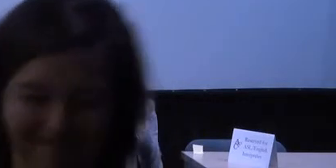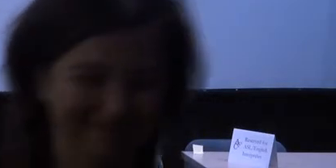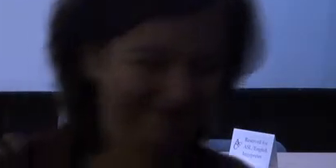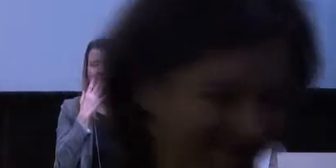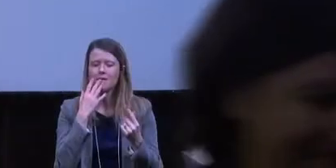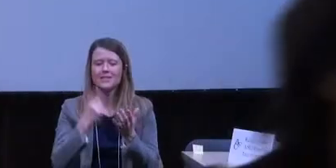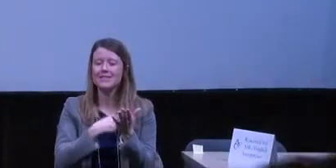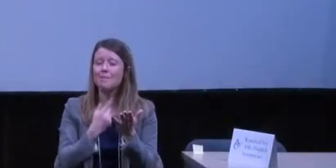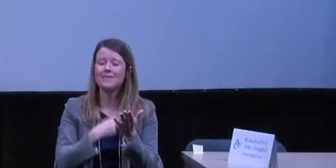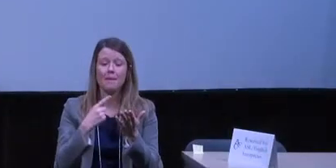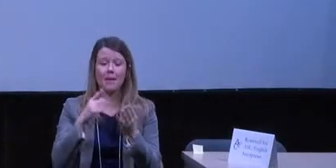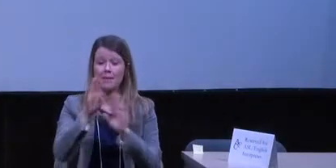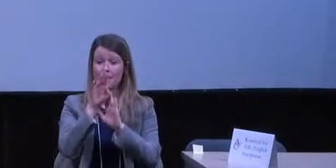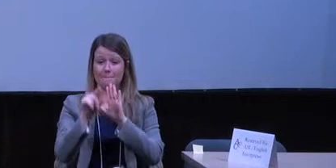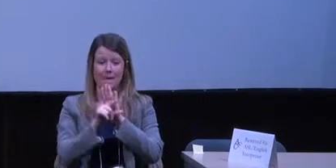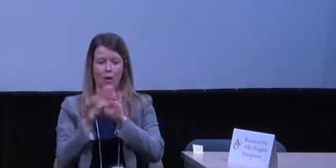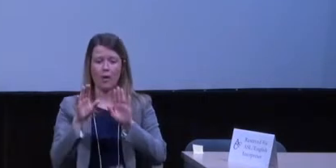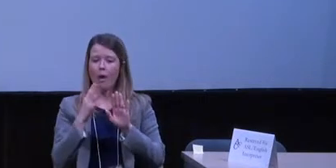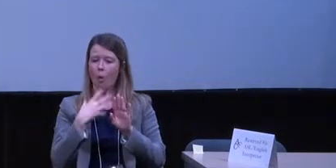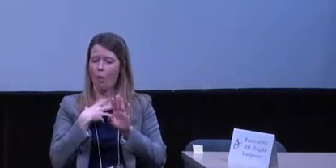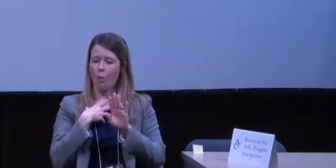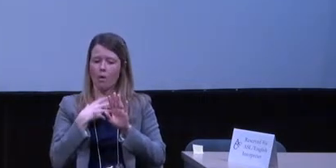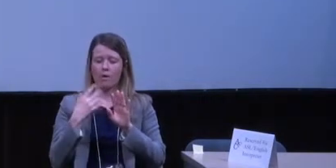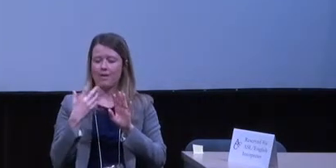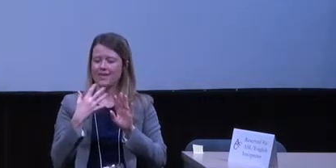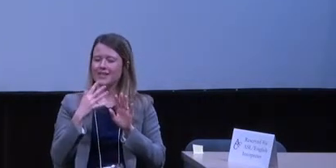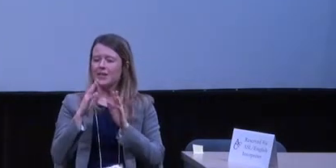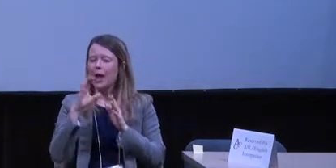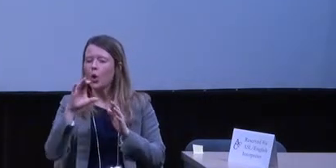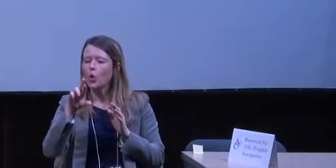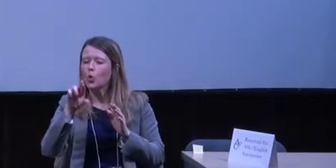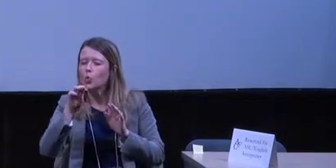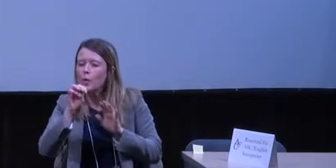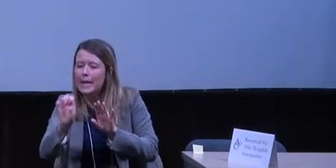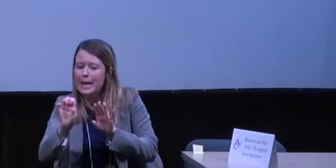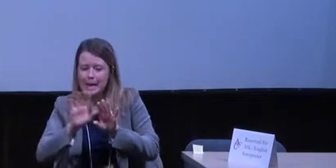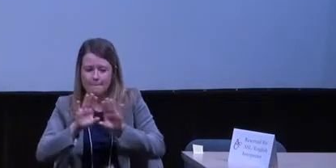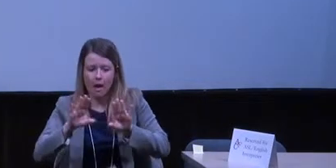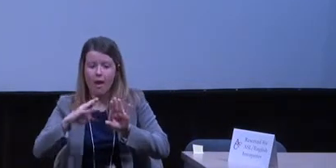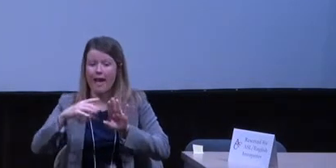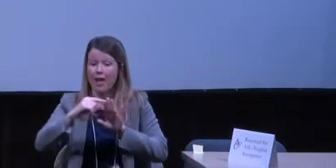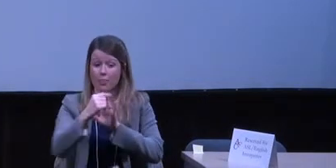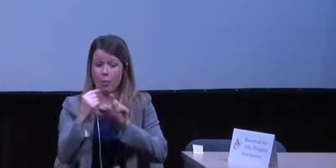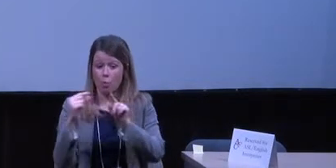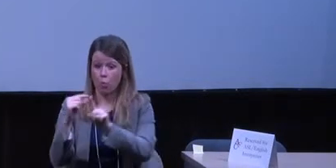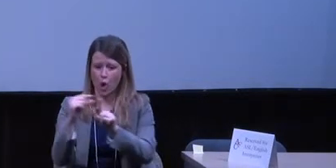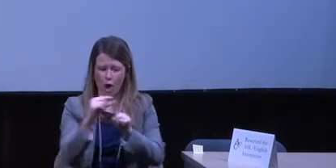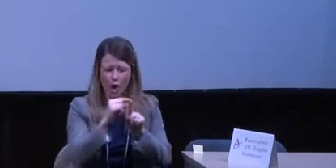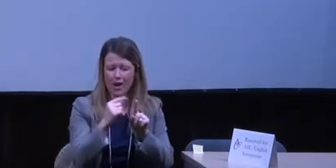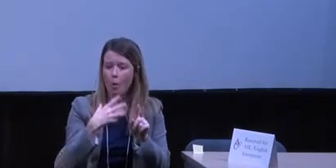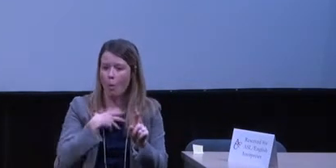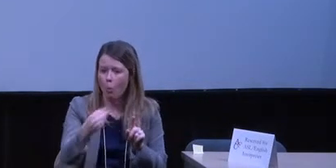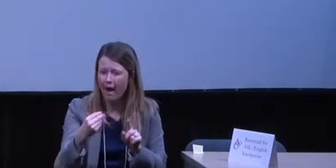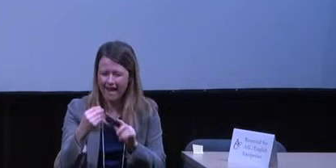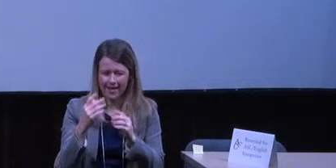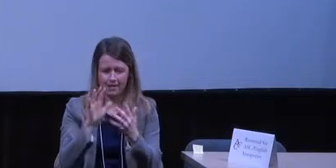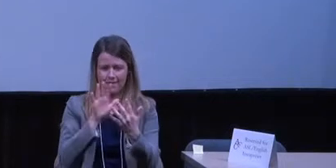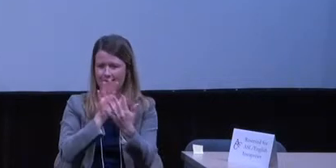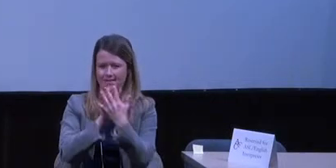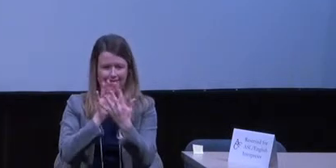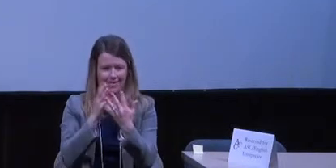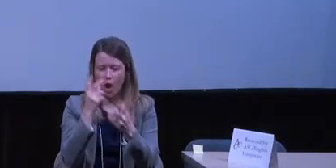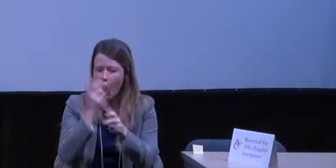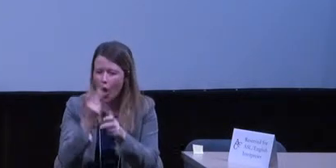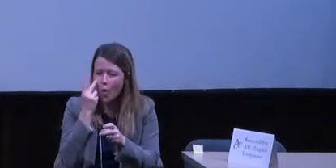cream colored background with white writing. That's really difficult for people to see. And so you really want to make sure that there's a high enough